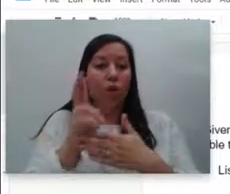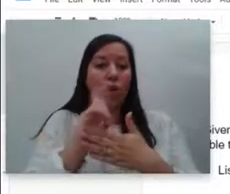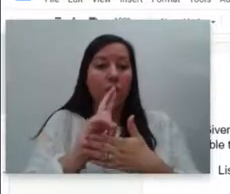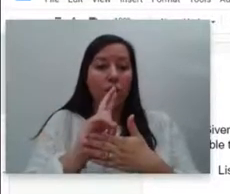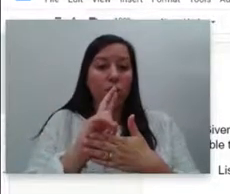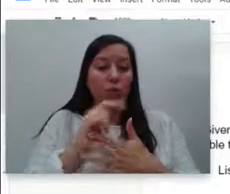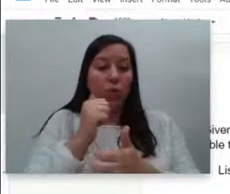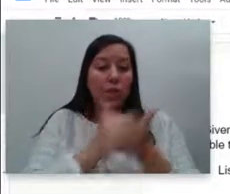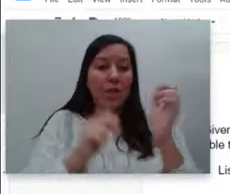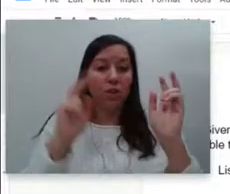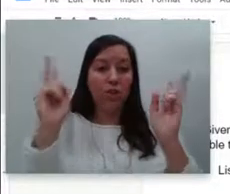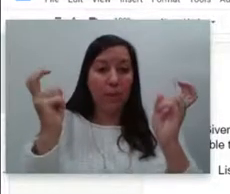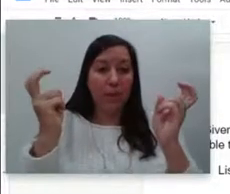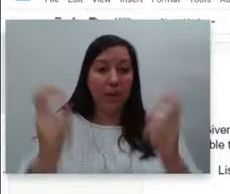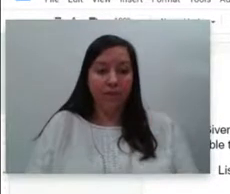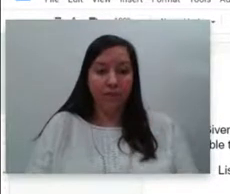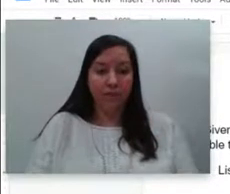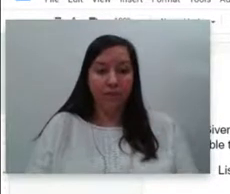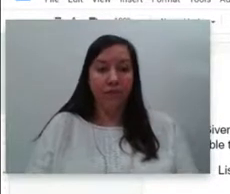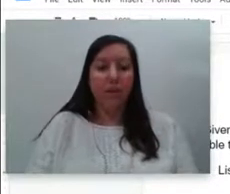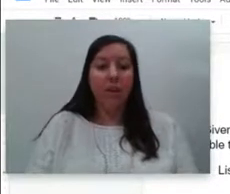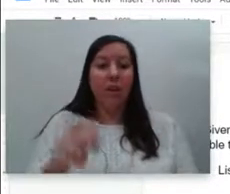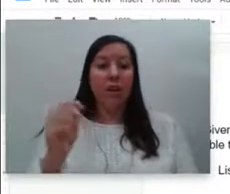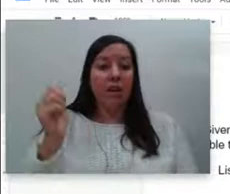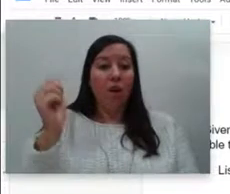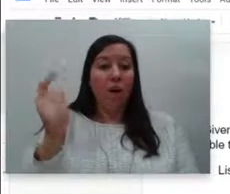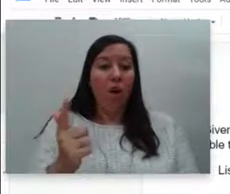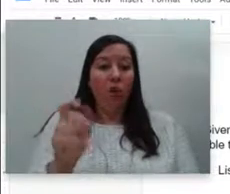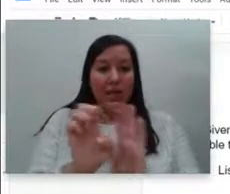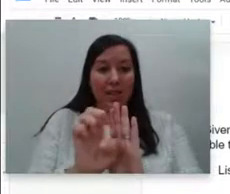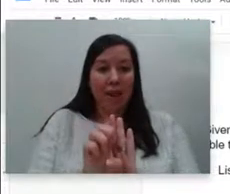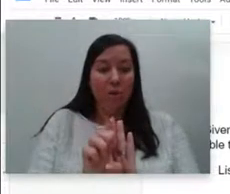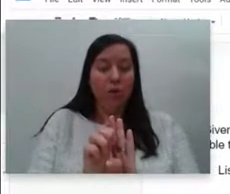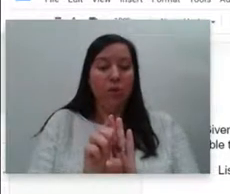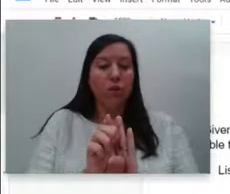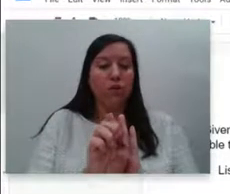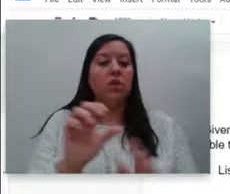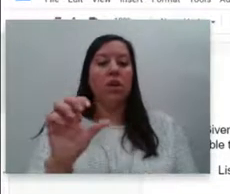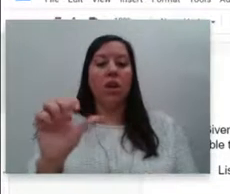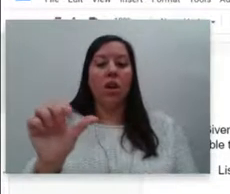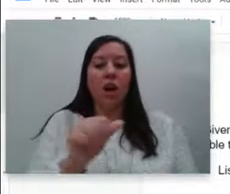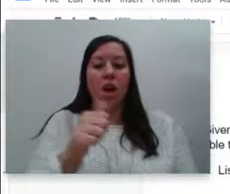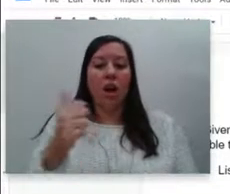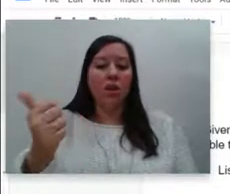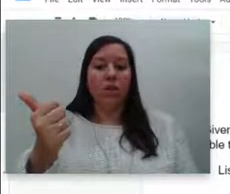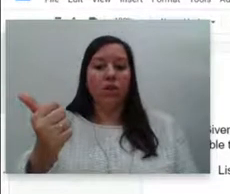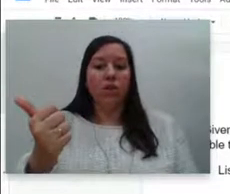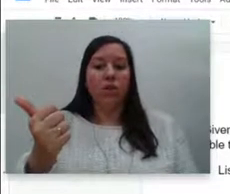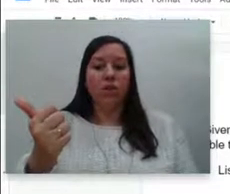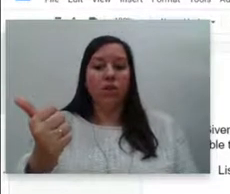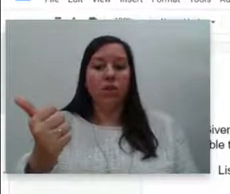of these. These are just examples. There's other